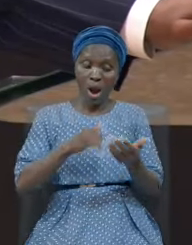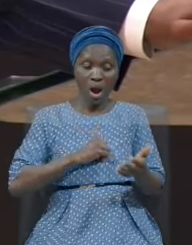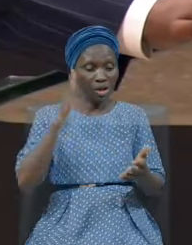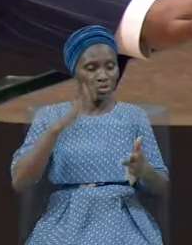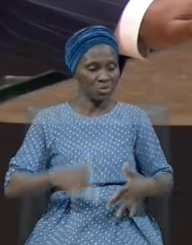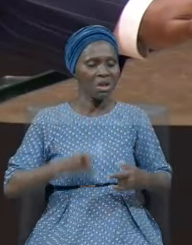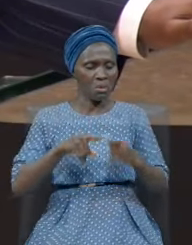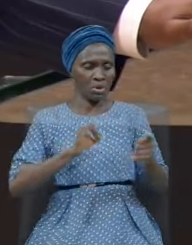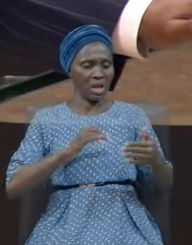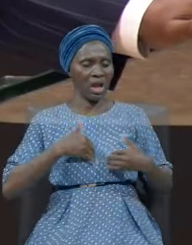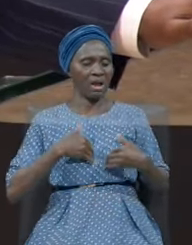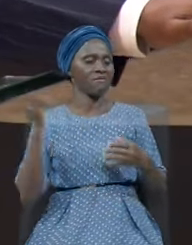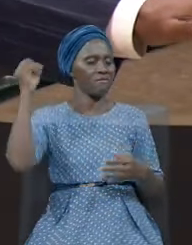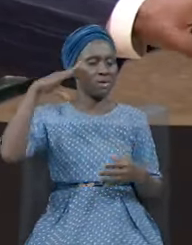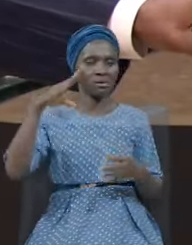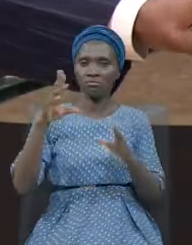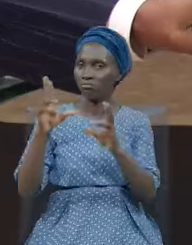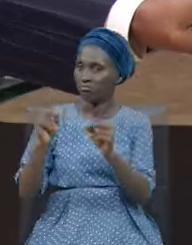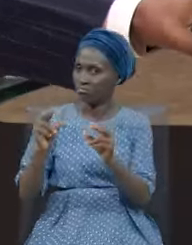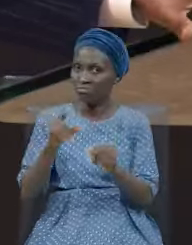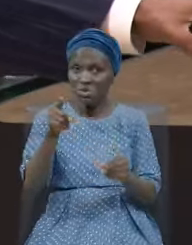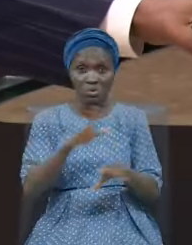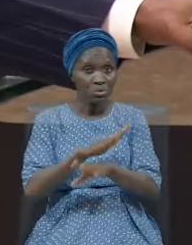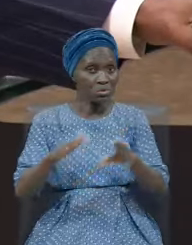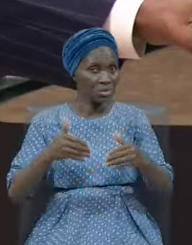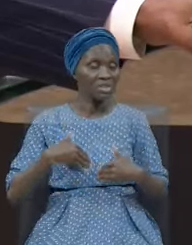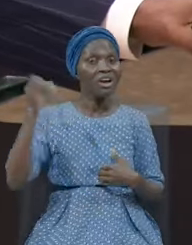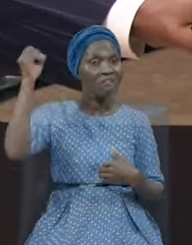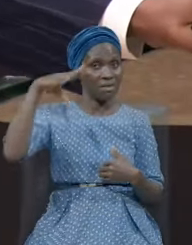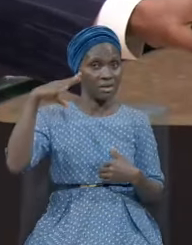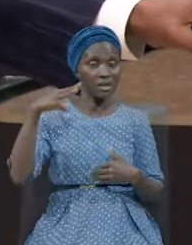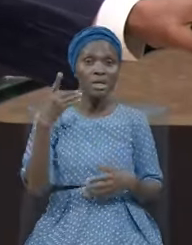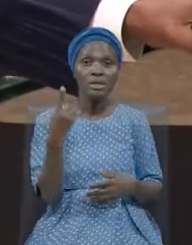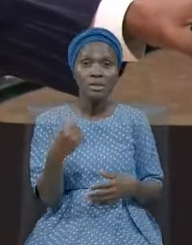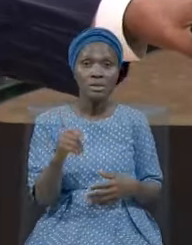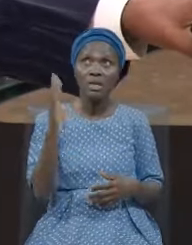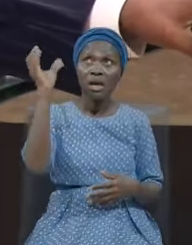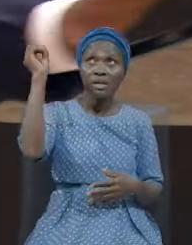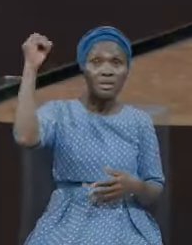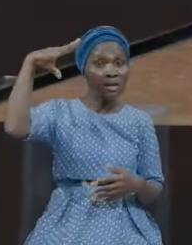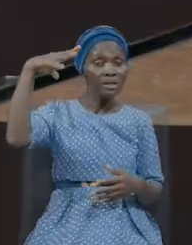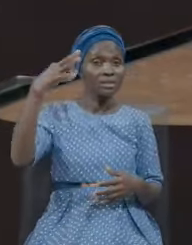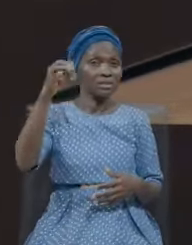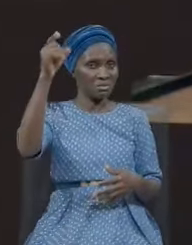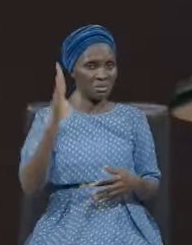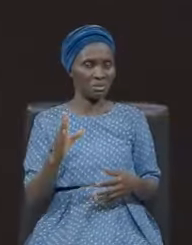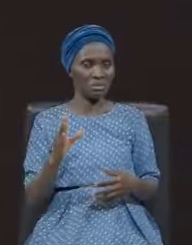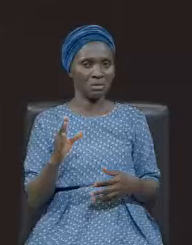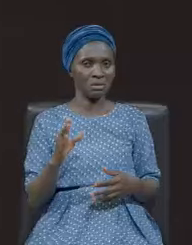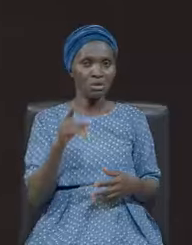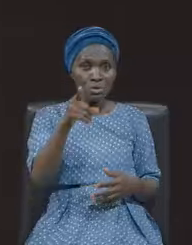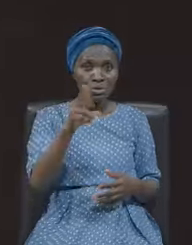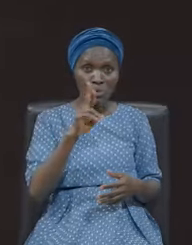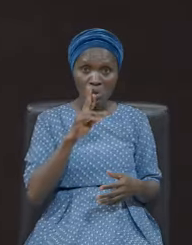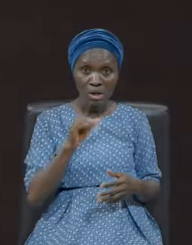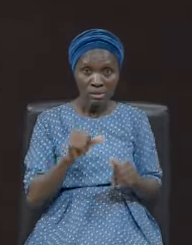you don't have grace. The grace of God. You're still living your fleshly life. You're still